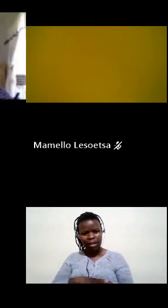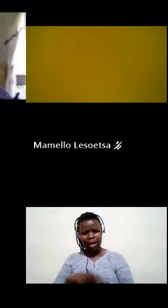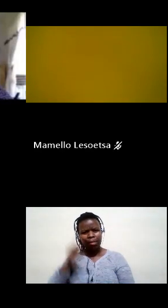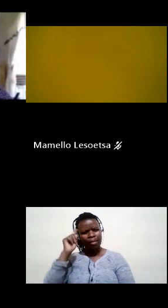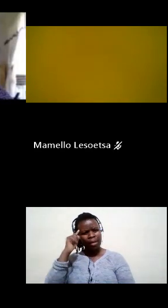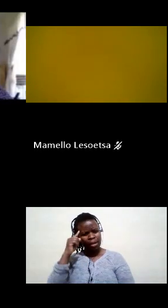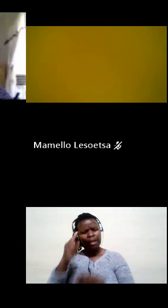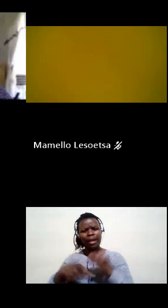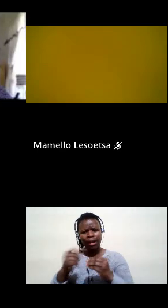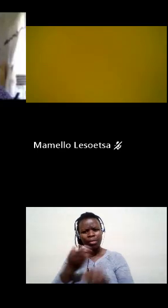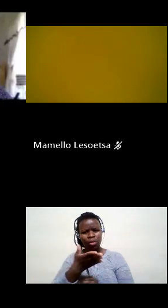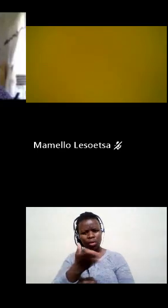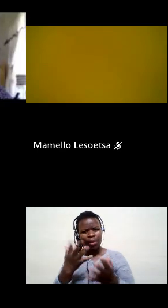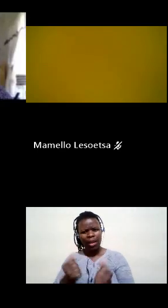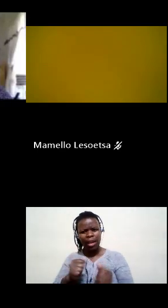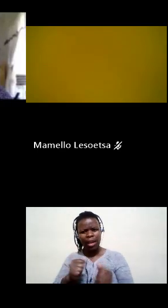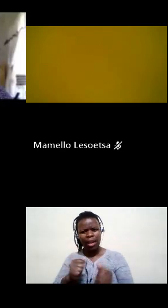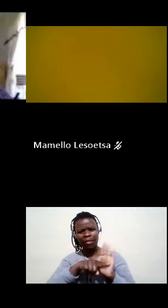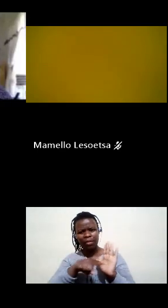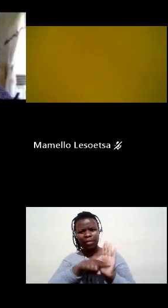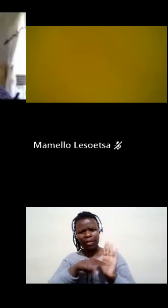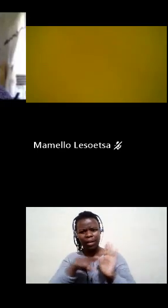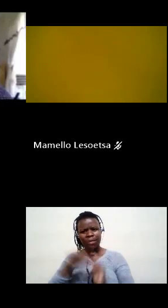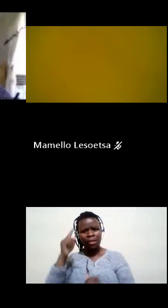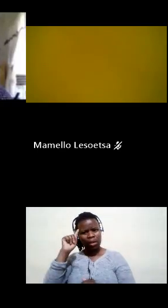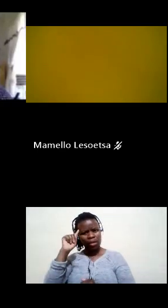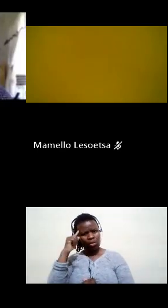negative thoughts or perception of them.